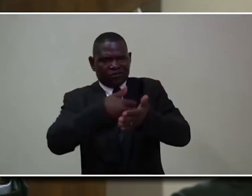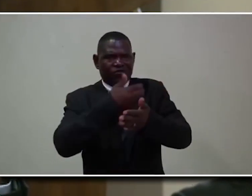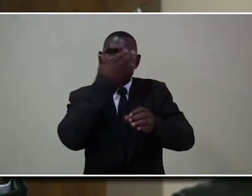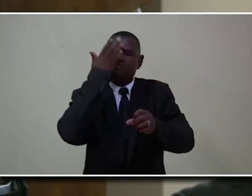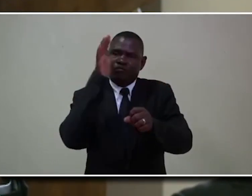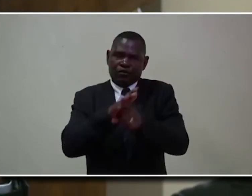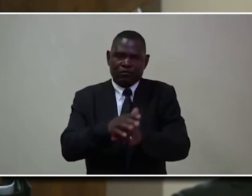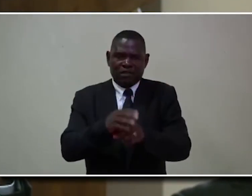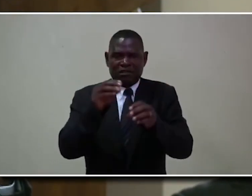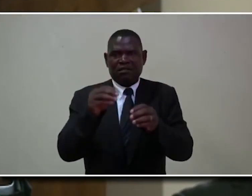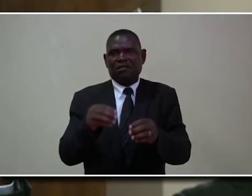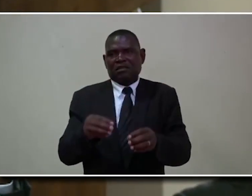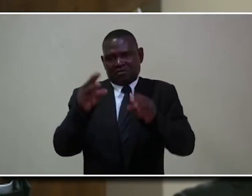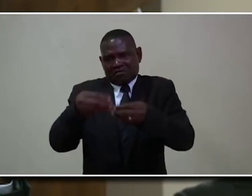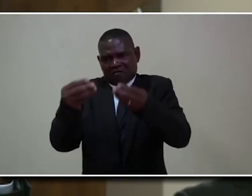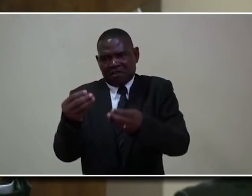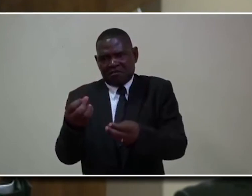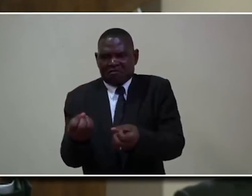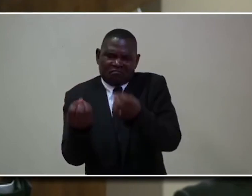many for the remission of sins.